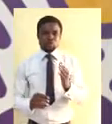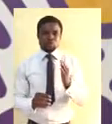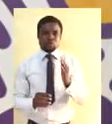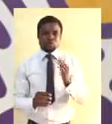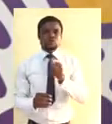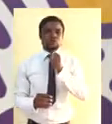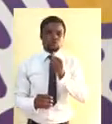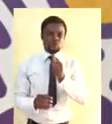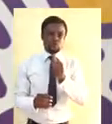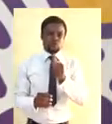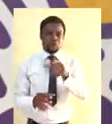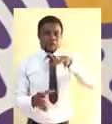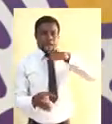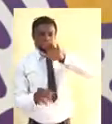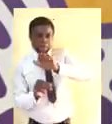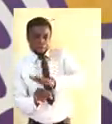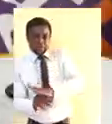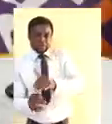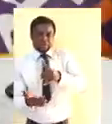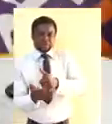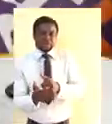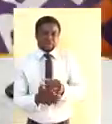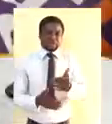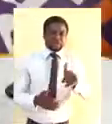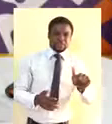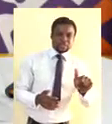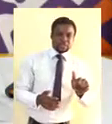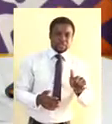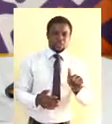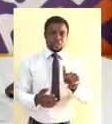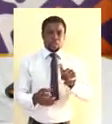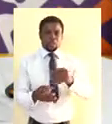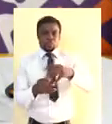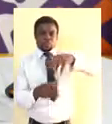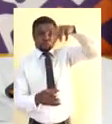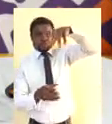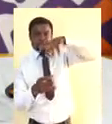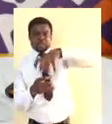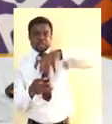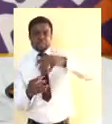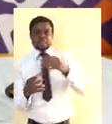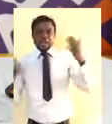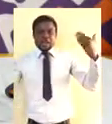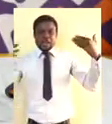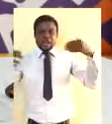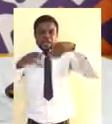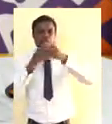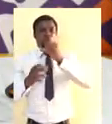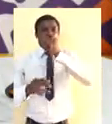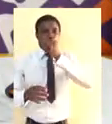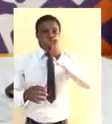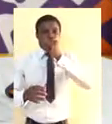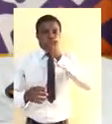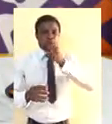Do not unroll yet. Try to take out the remaining water from this,